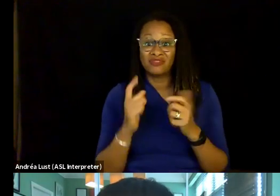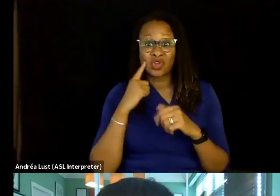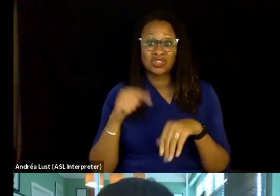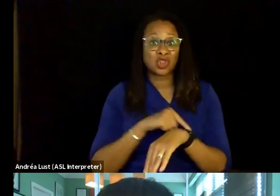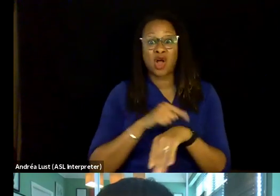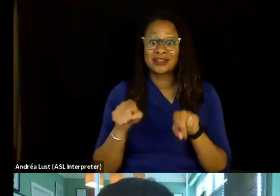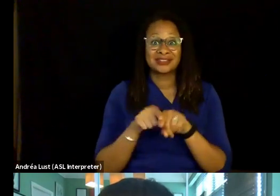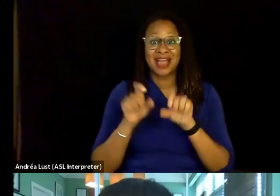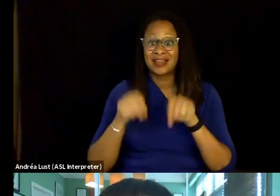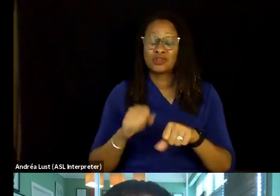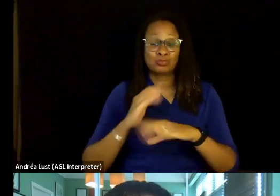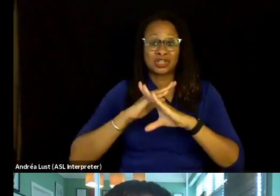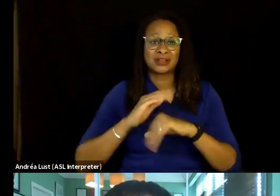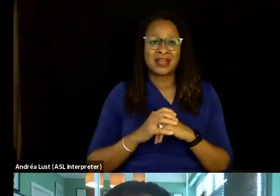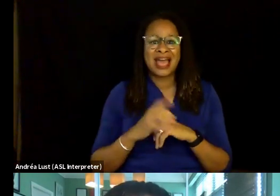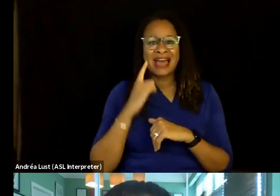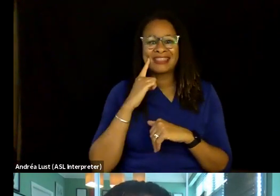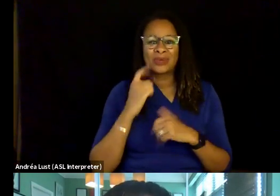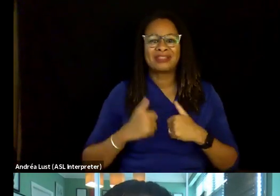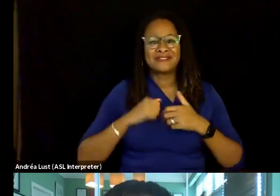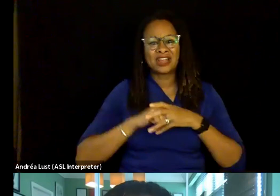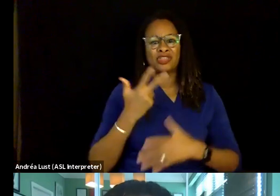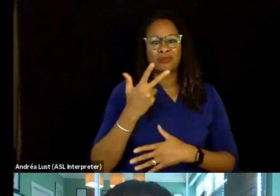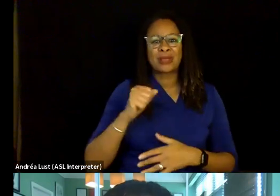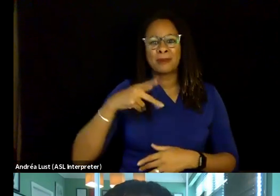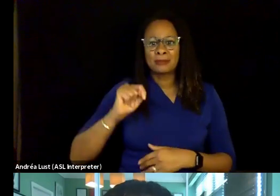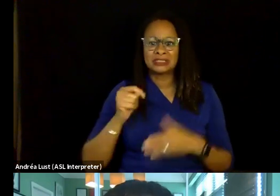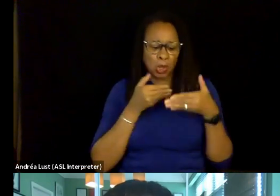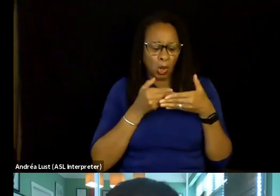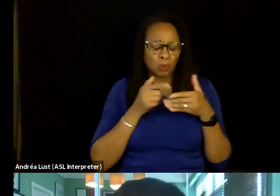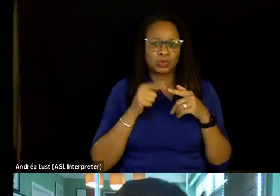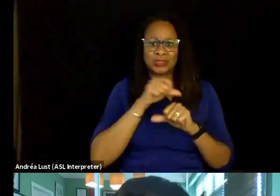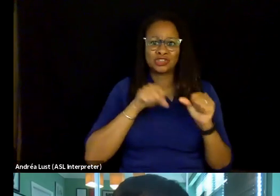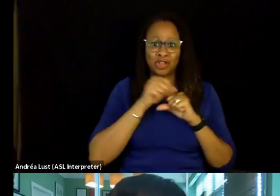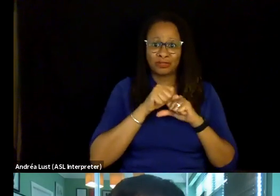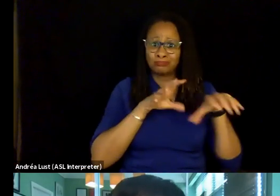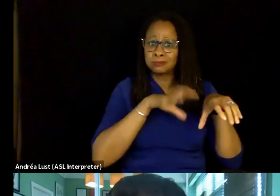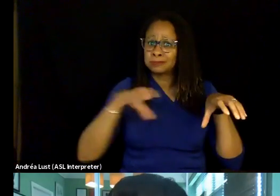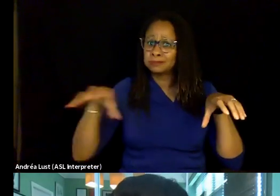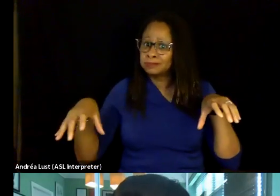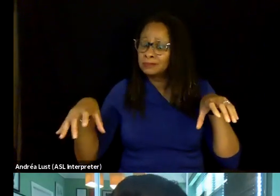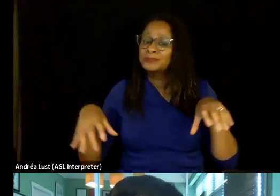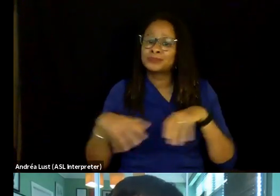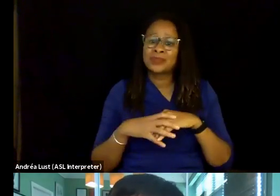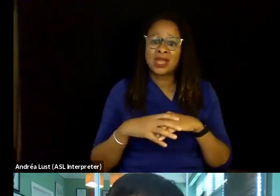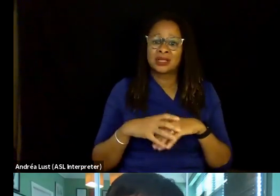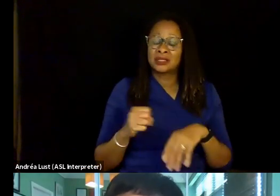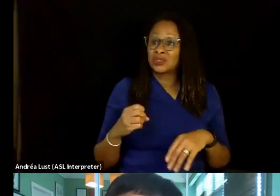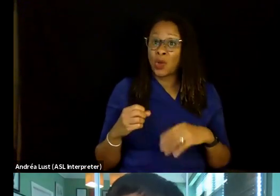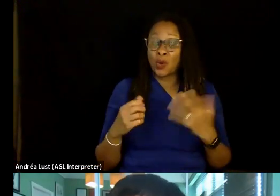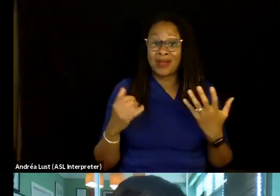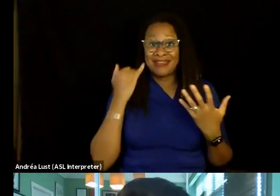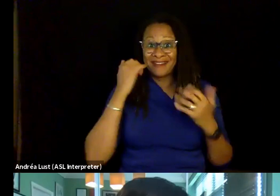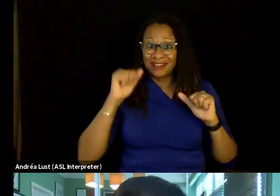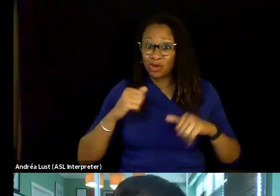in like three apartments all close by. So for as long as I could do something about their safety